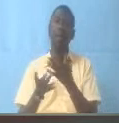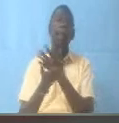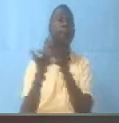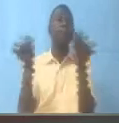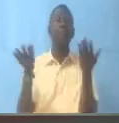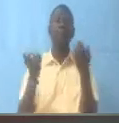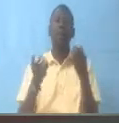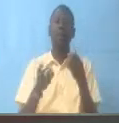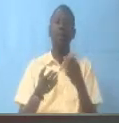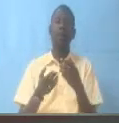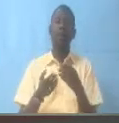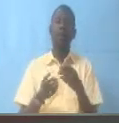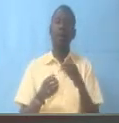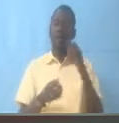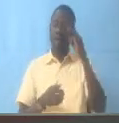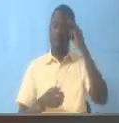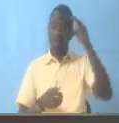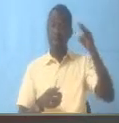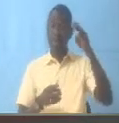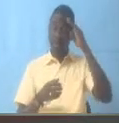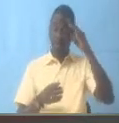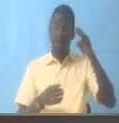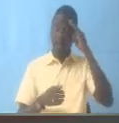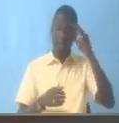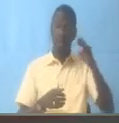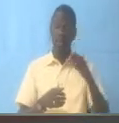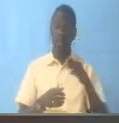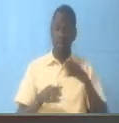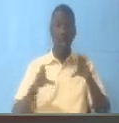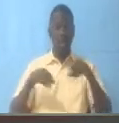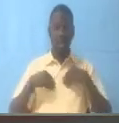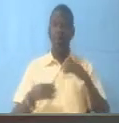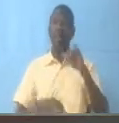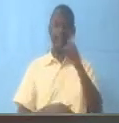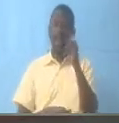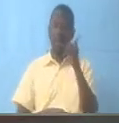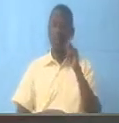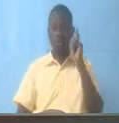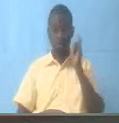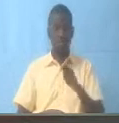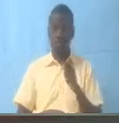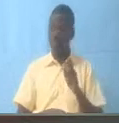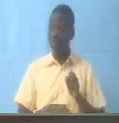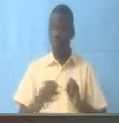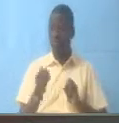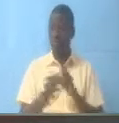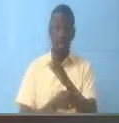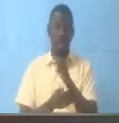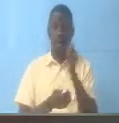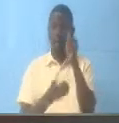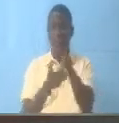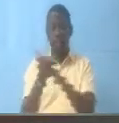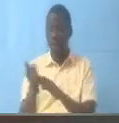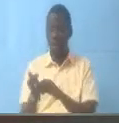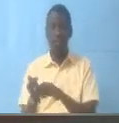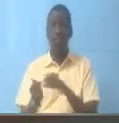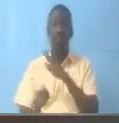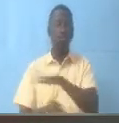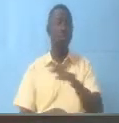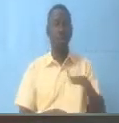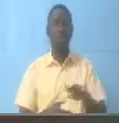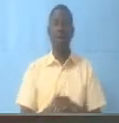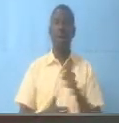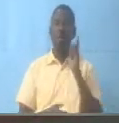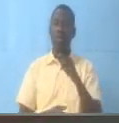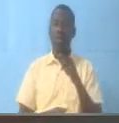up and said, yes, we should do it. We should compensate them. But the president said no. bi nga xamee nag dal dinaa leen jiite ci kayit